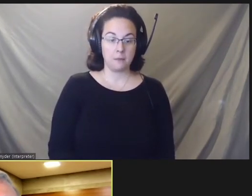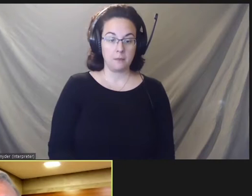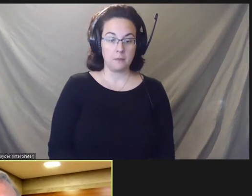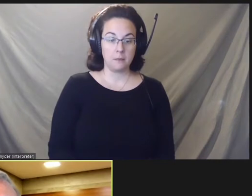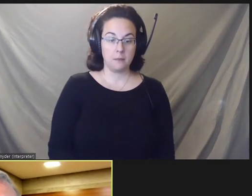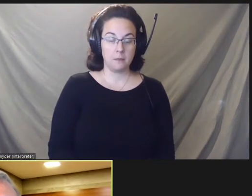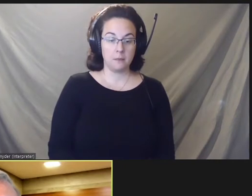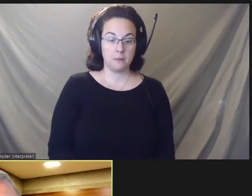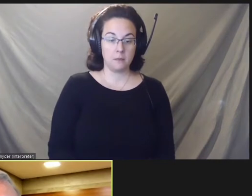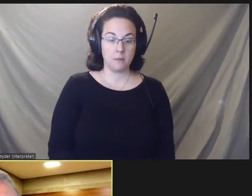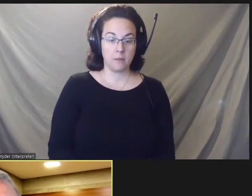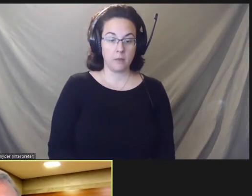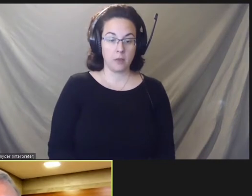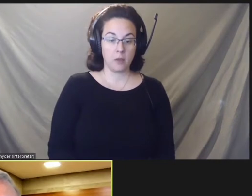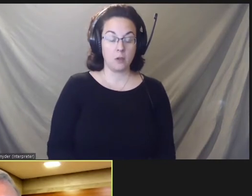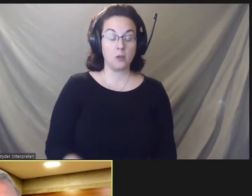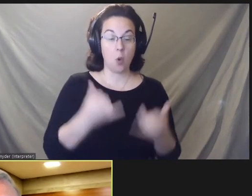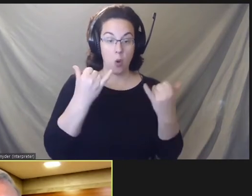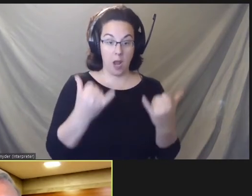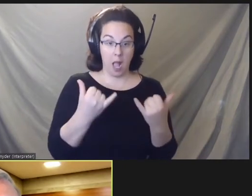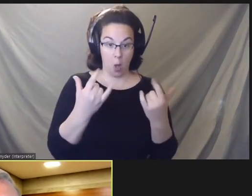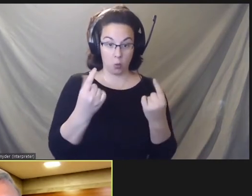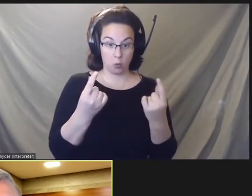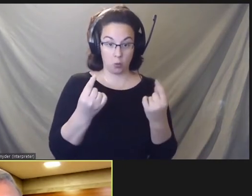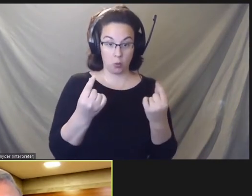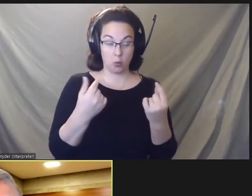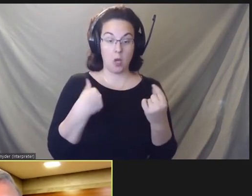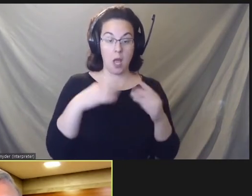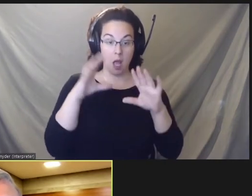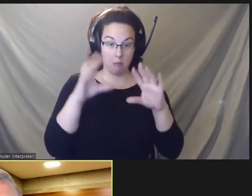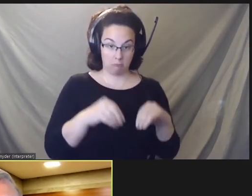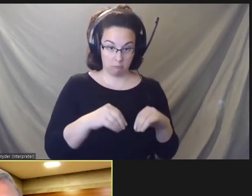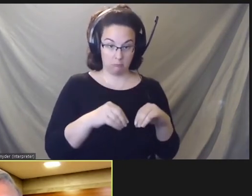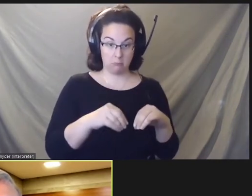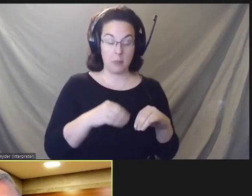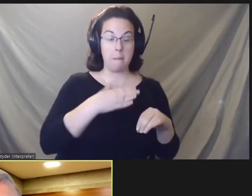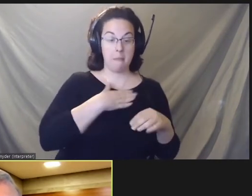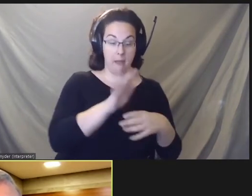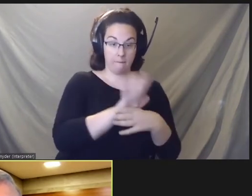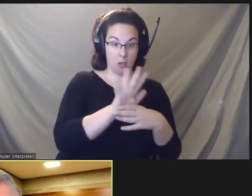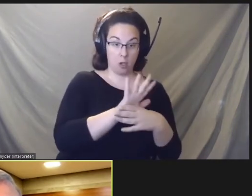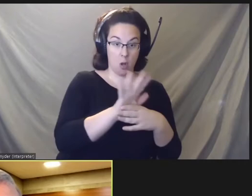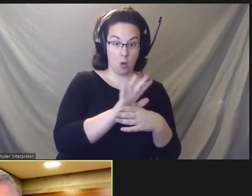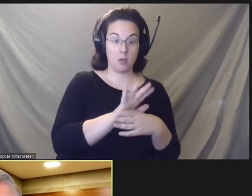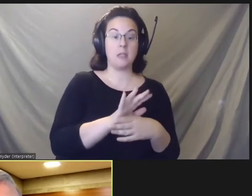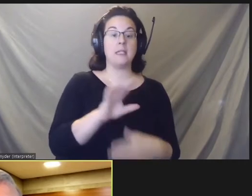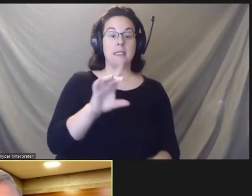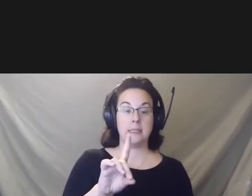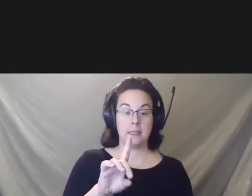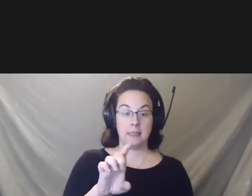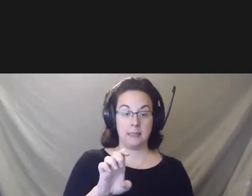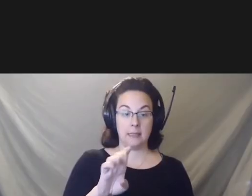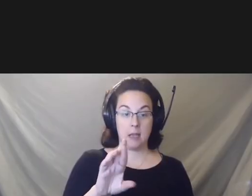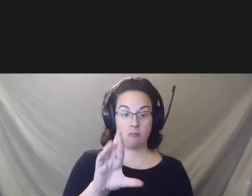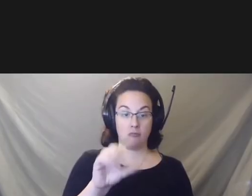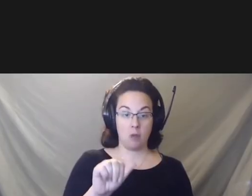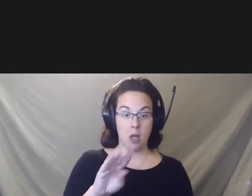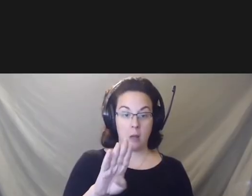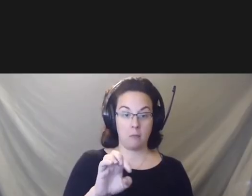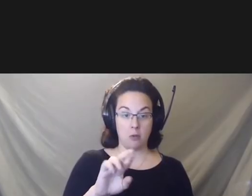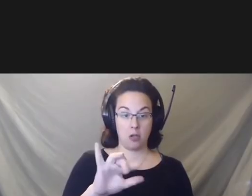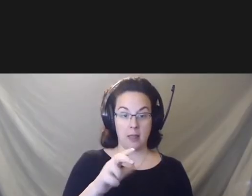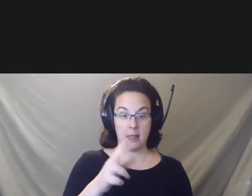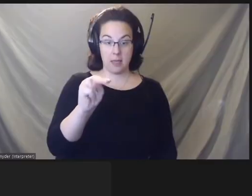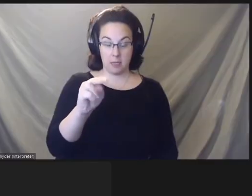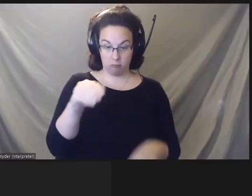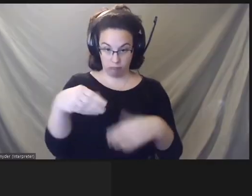let me close my screen here. And Deborah Berlin, I'd like to recognize you.